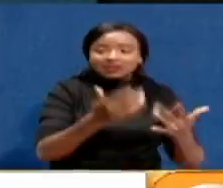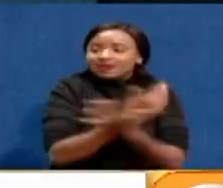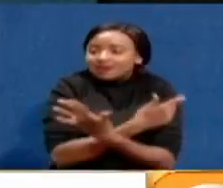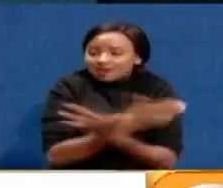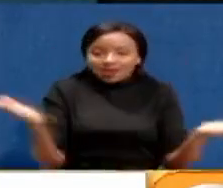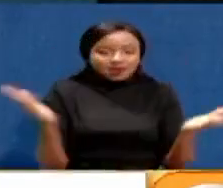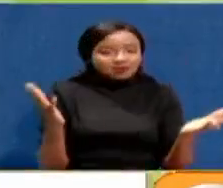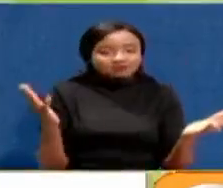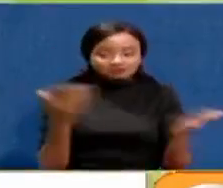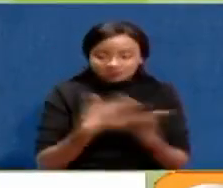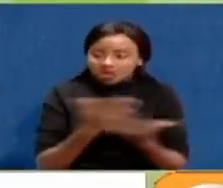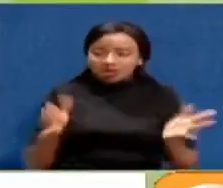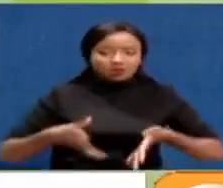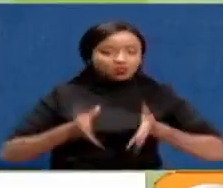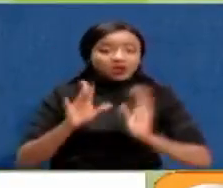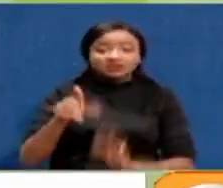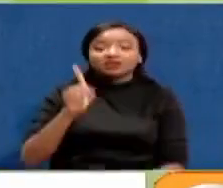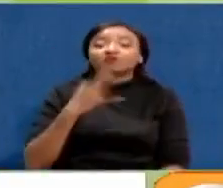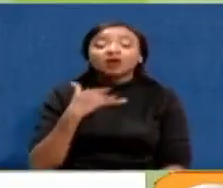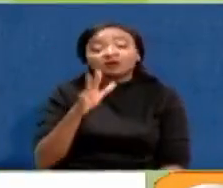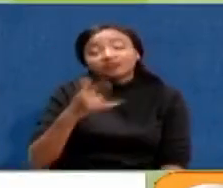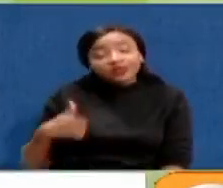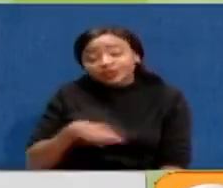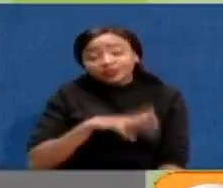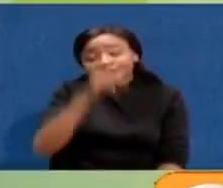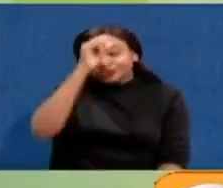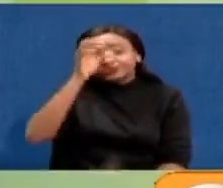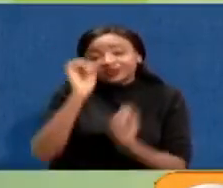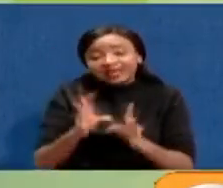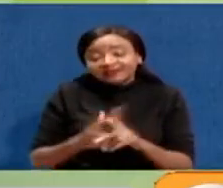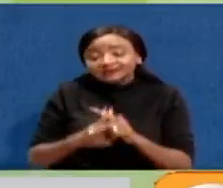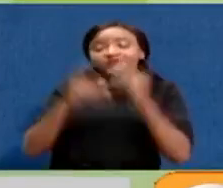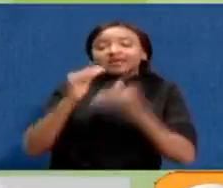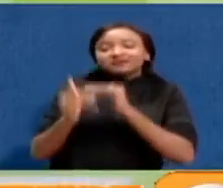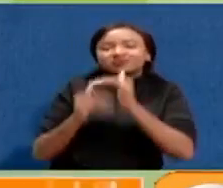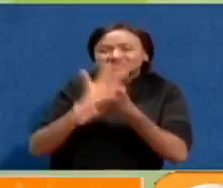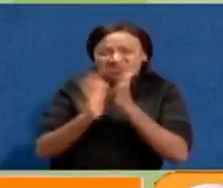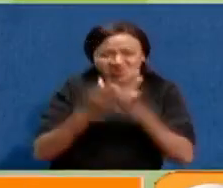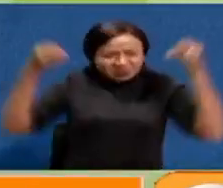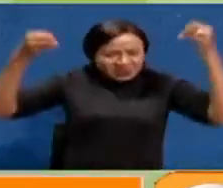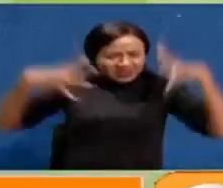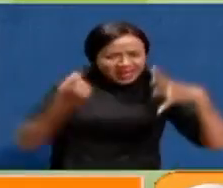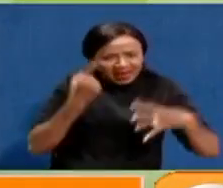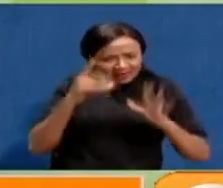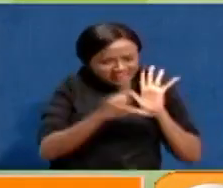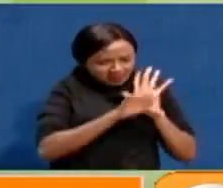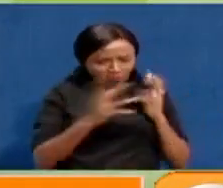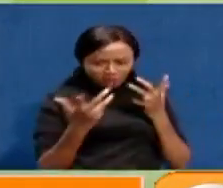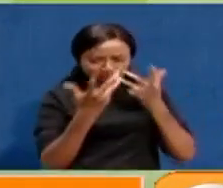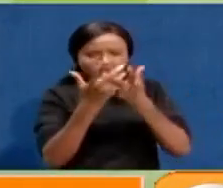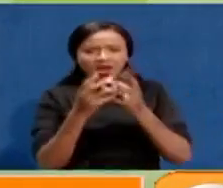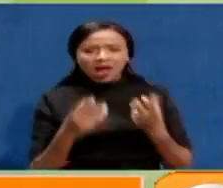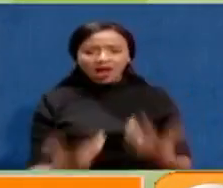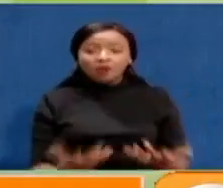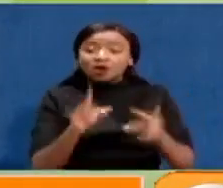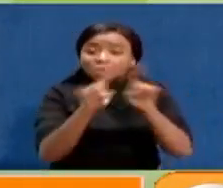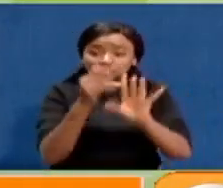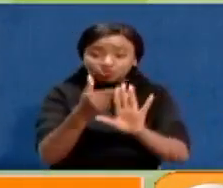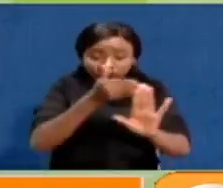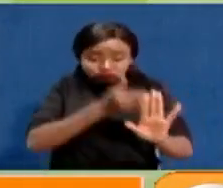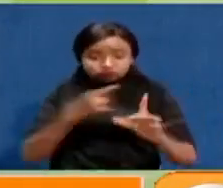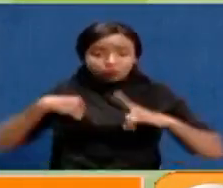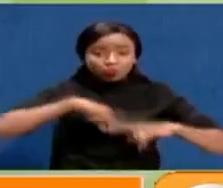other appropriate manner." We cannot be foolish to start undertaking a process without being clear about what is the legal position. And as I said, we had a